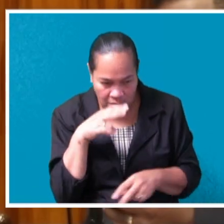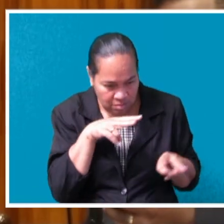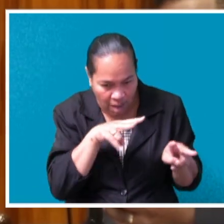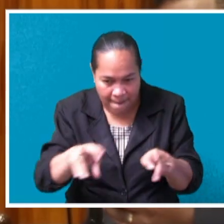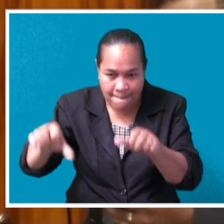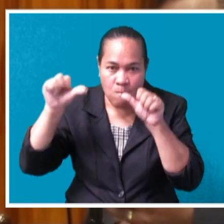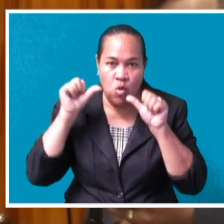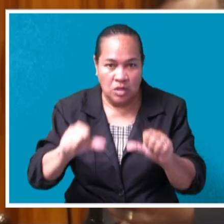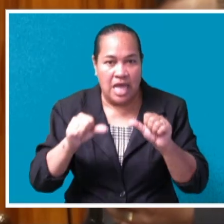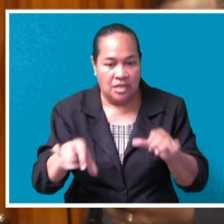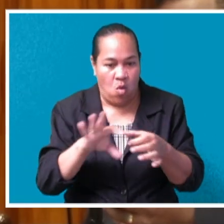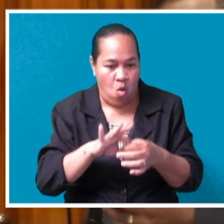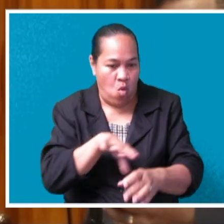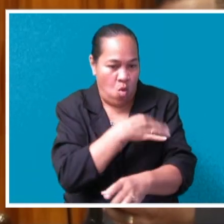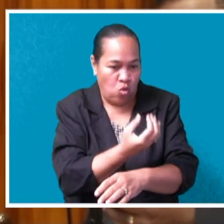domain.